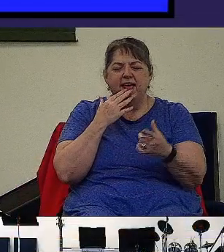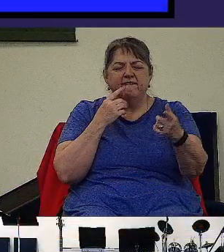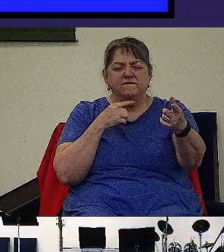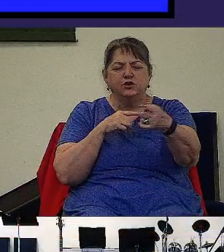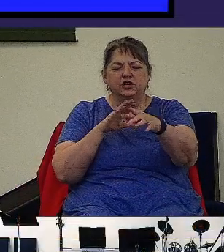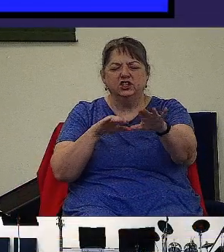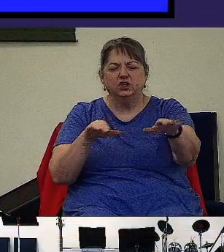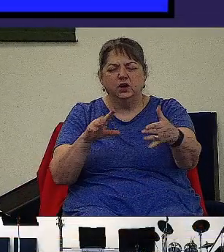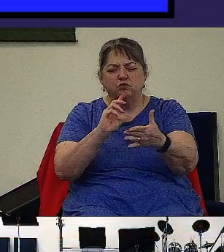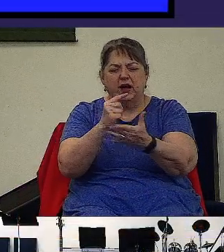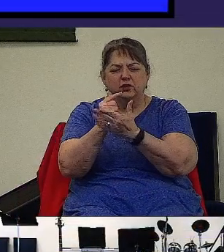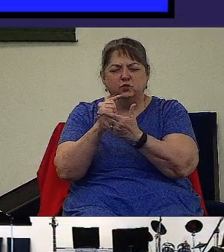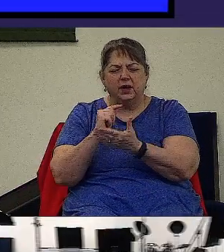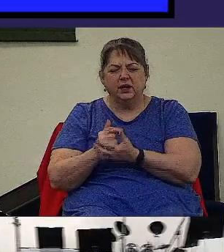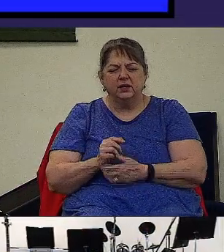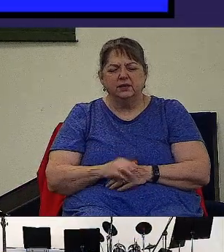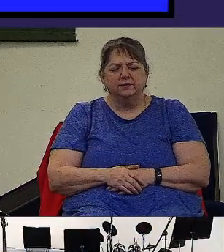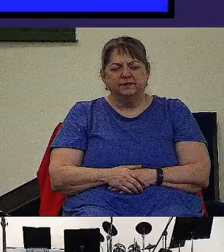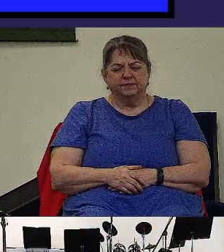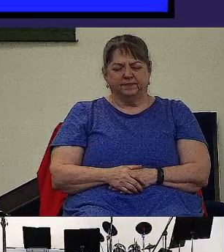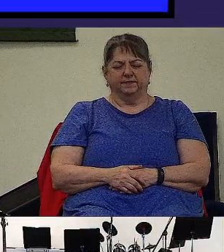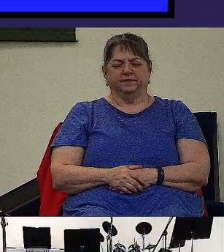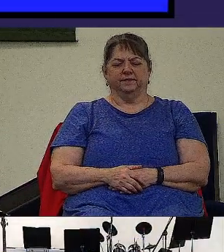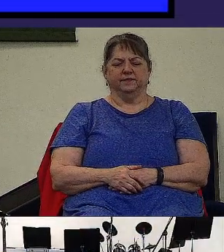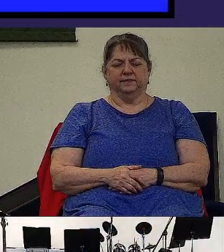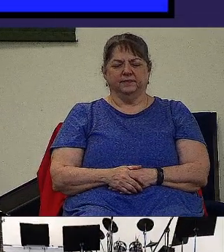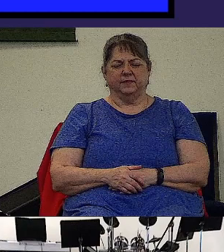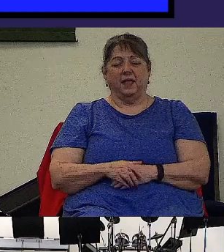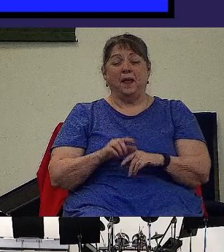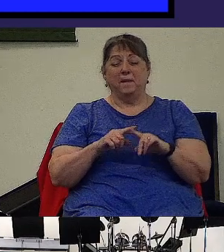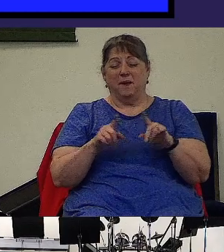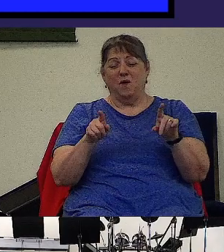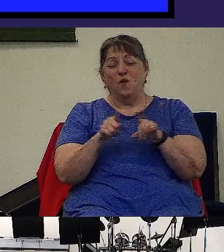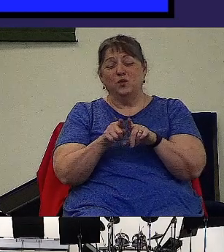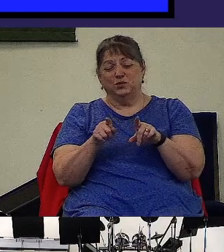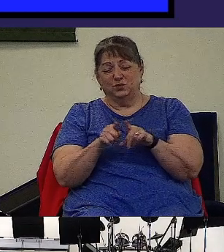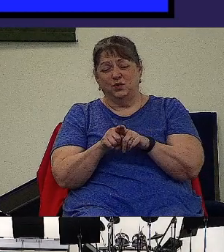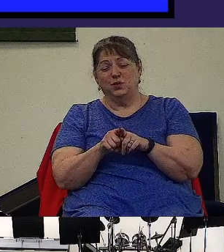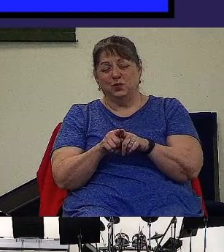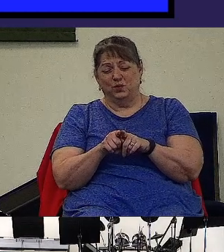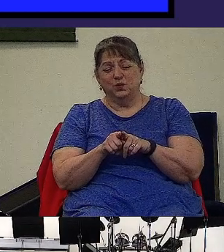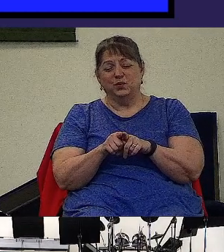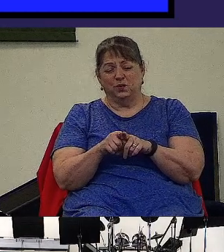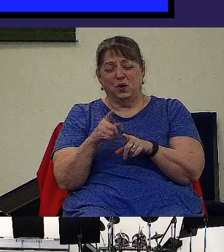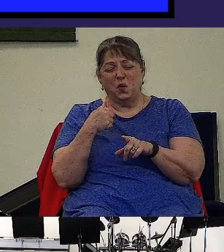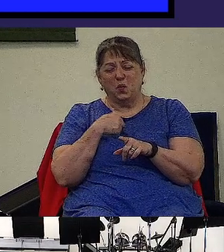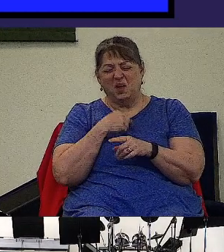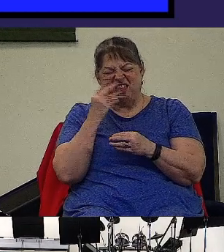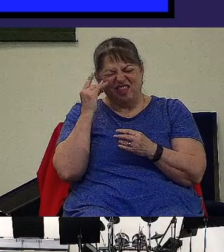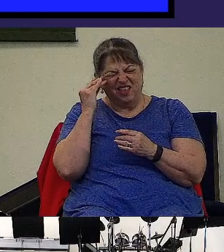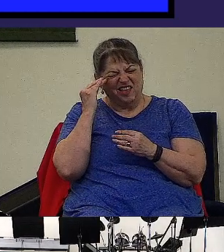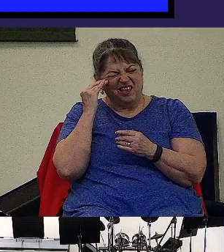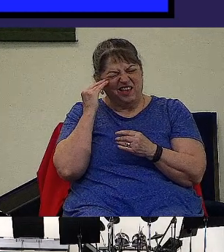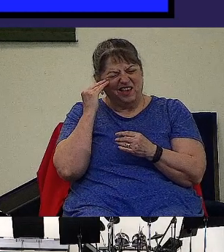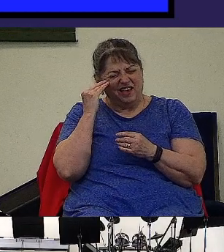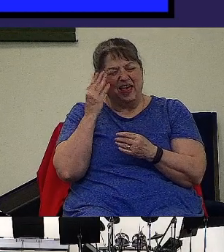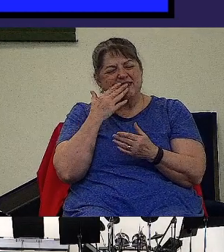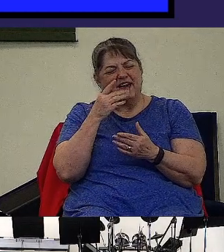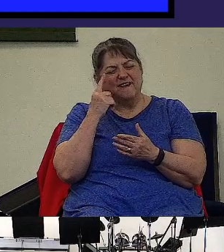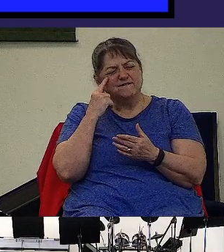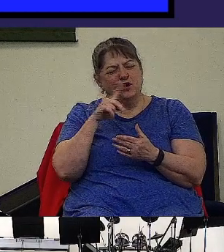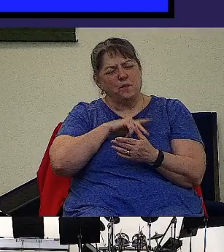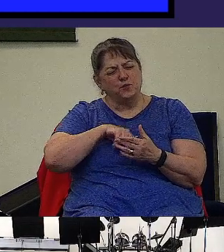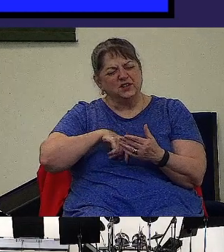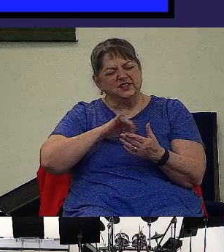church and yet father at the same time when we think about it as we think of these few words here thank you for the prince of peace thank you